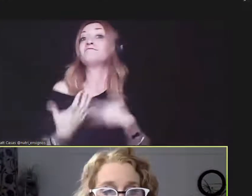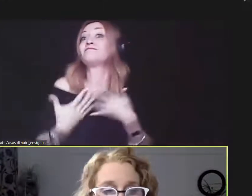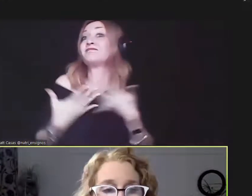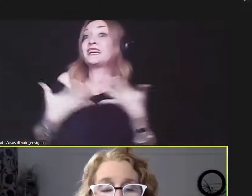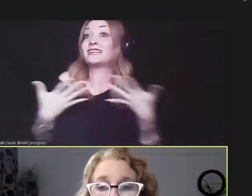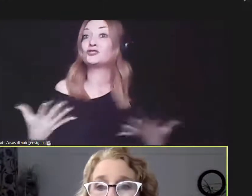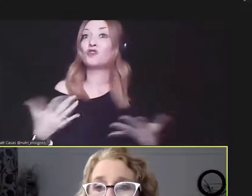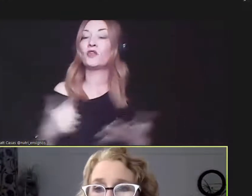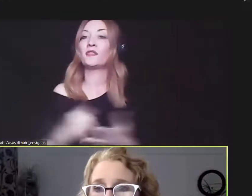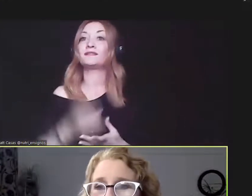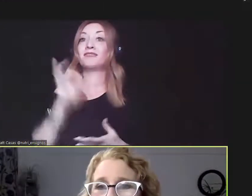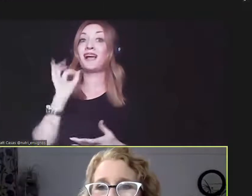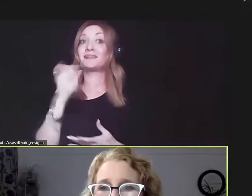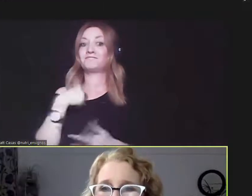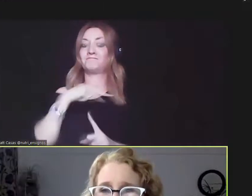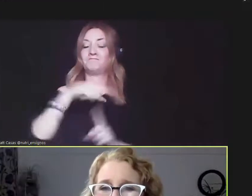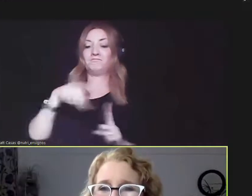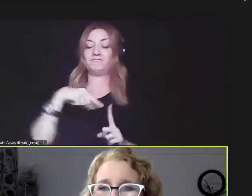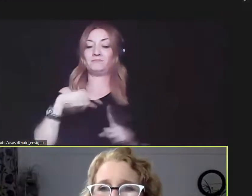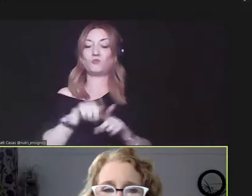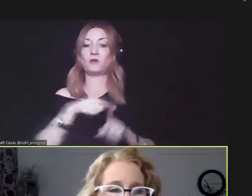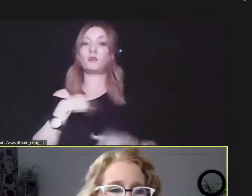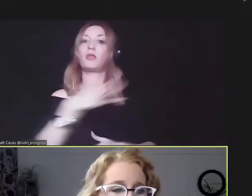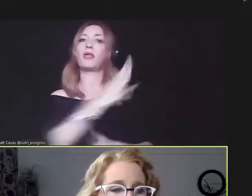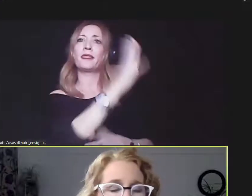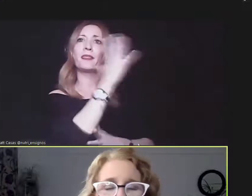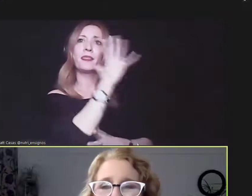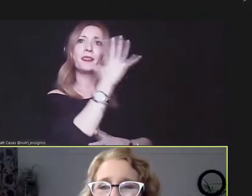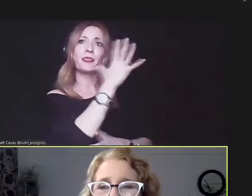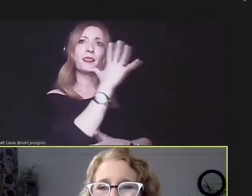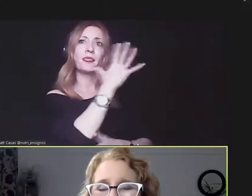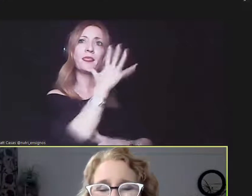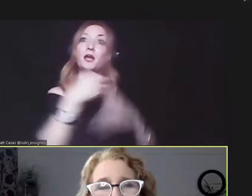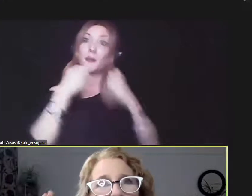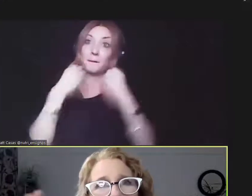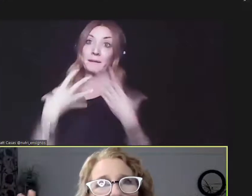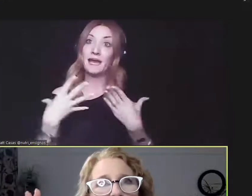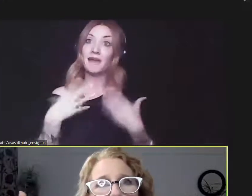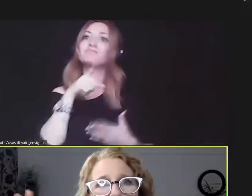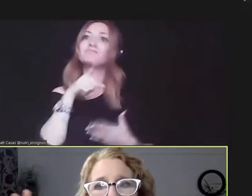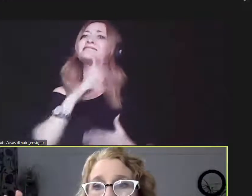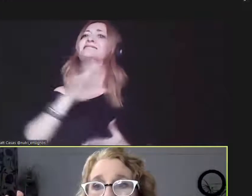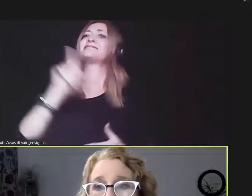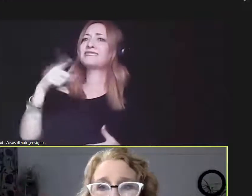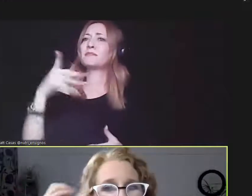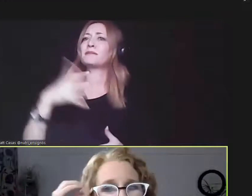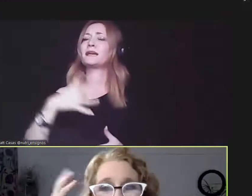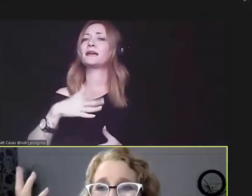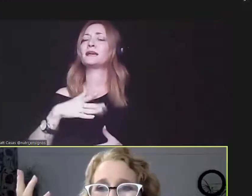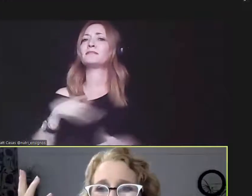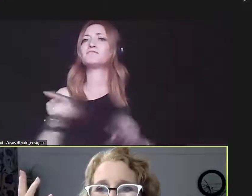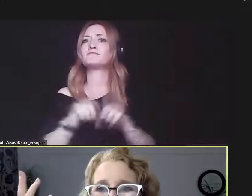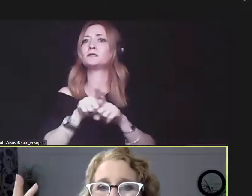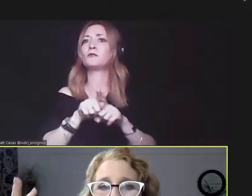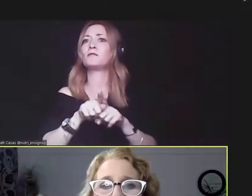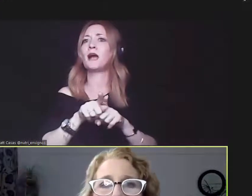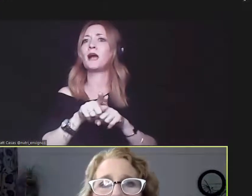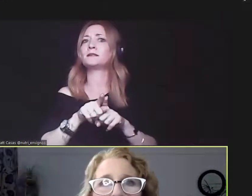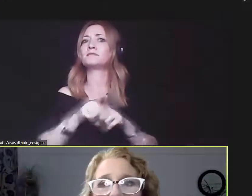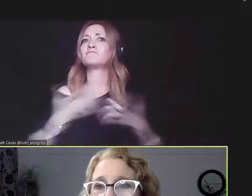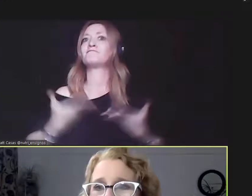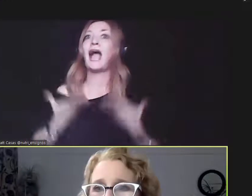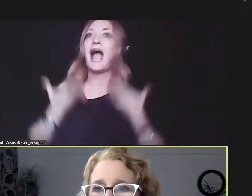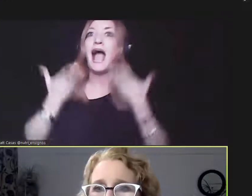reduce some of the symptoms of withdrawal. You know, the symptoms of withdrawal could be a headache